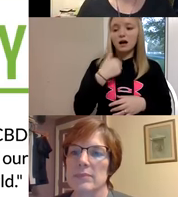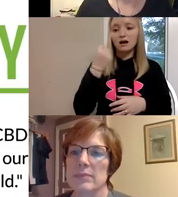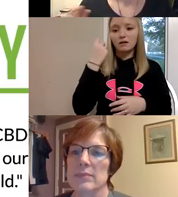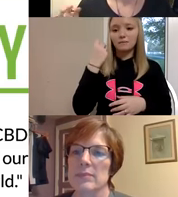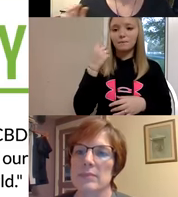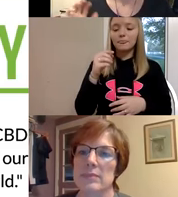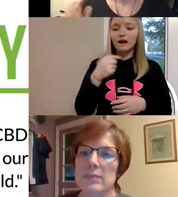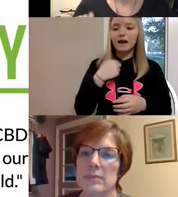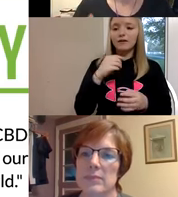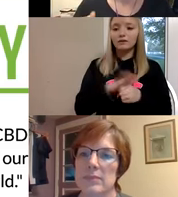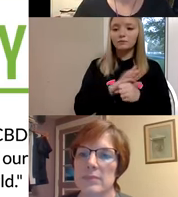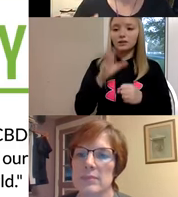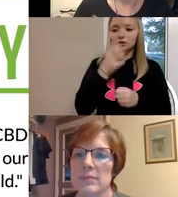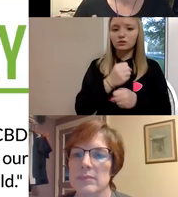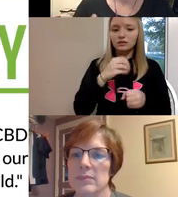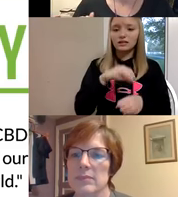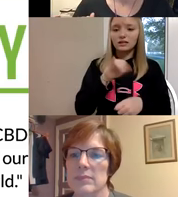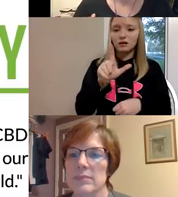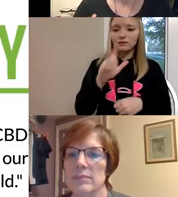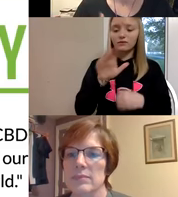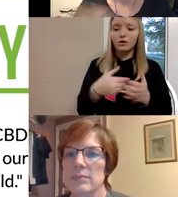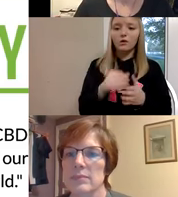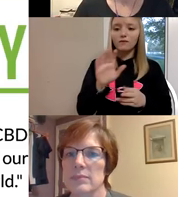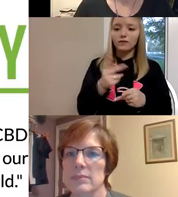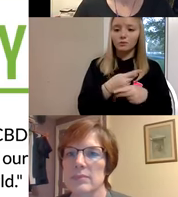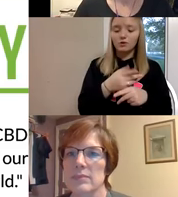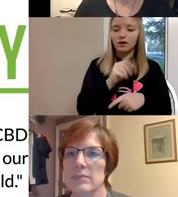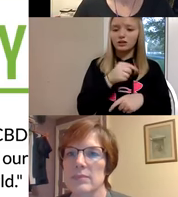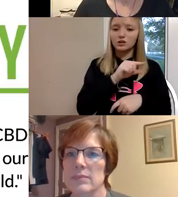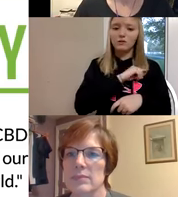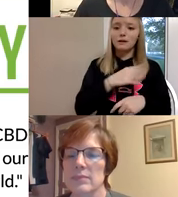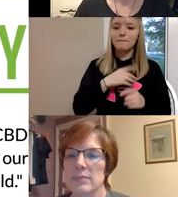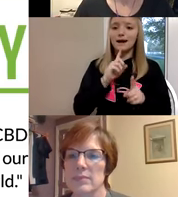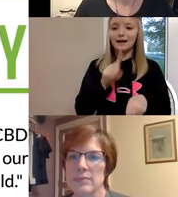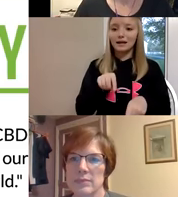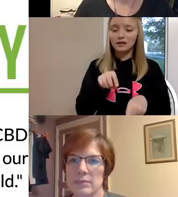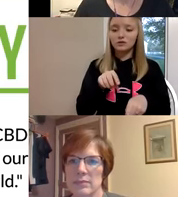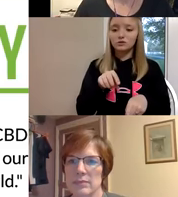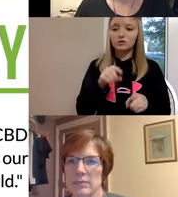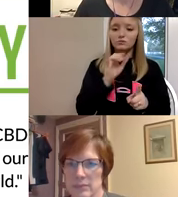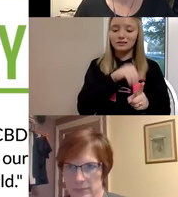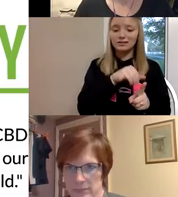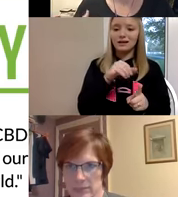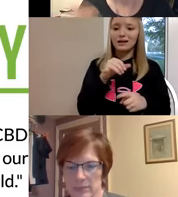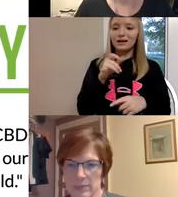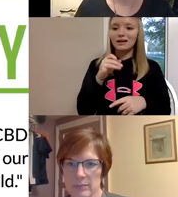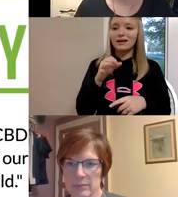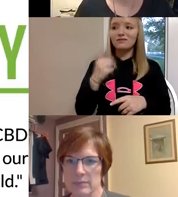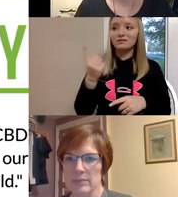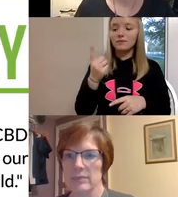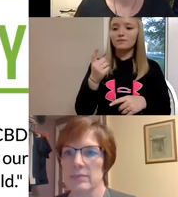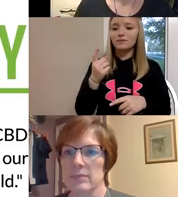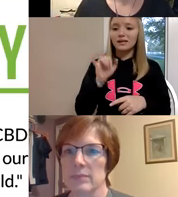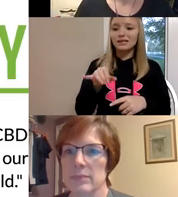Living and all of their products and their quality that my answer was basically, you know, if it's something that's worth having, Young Living will have